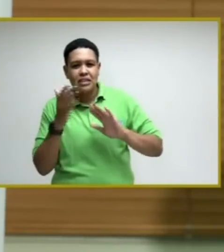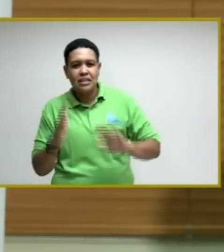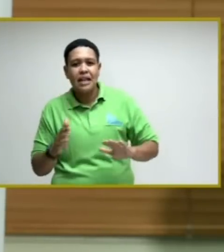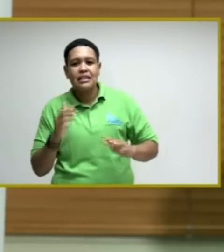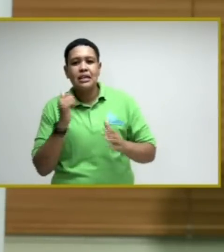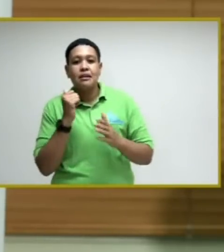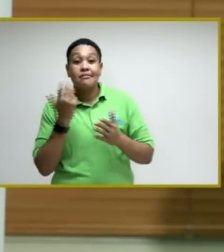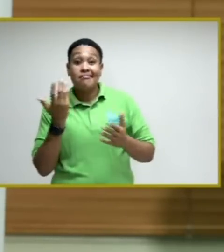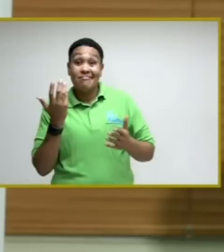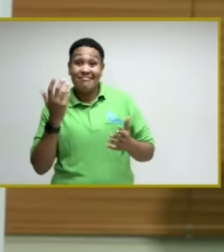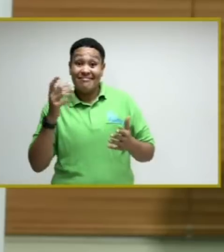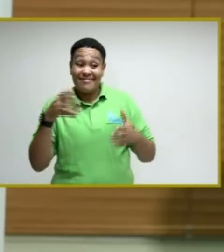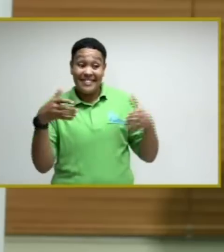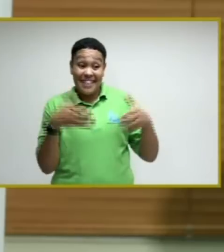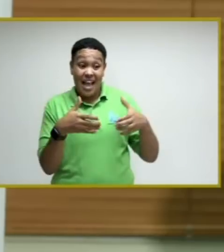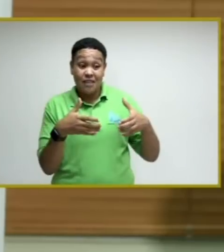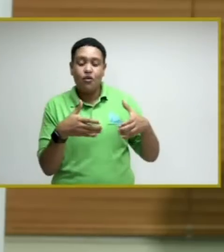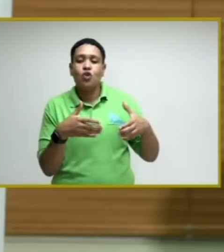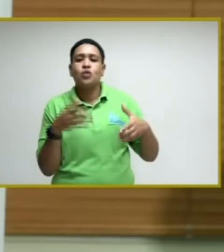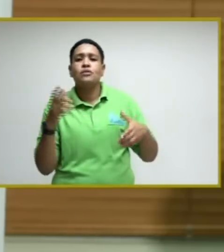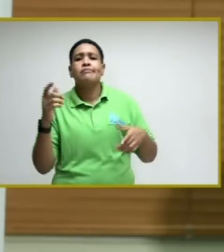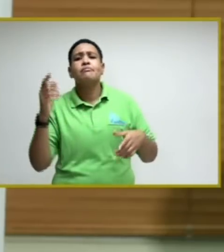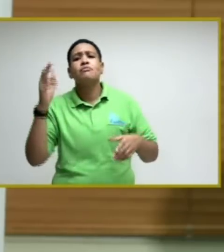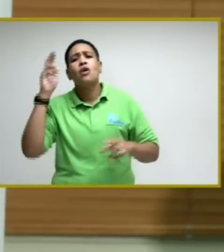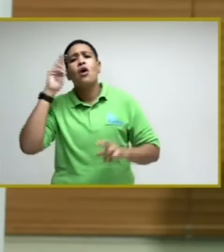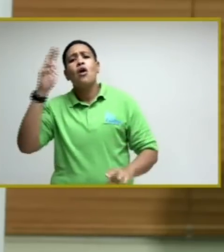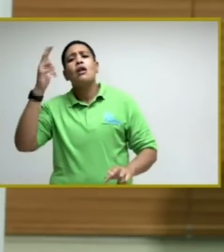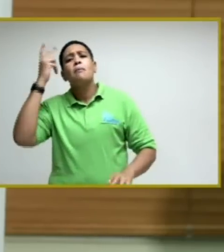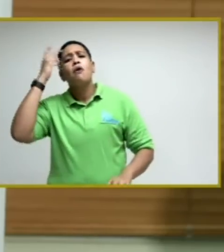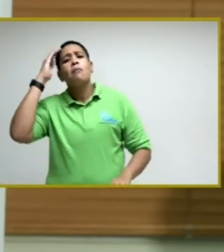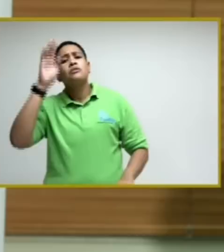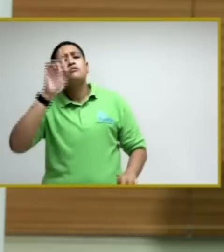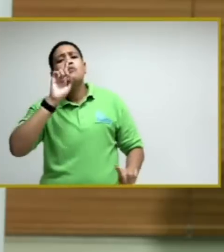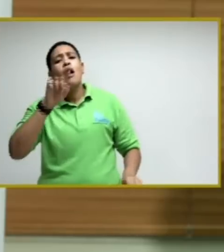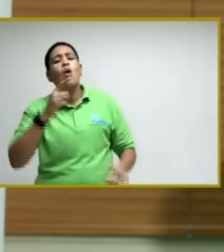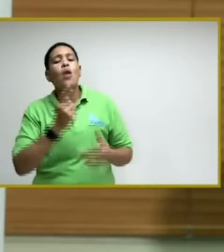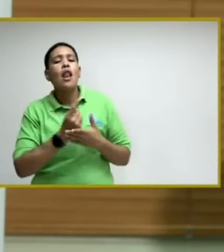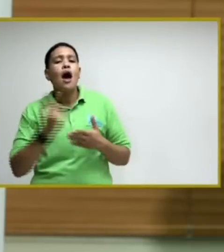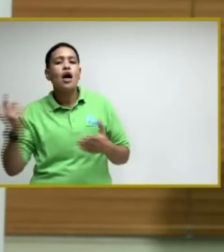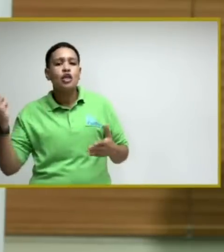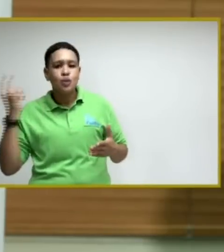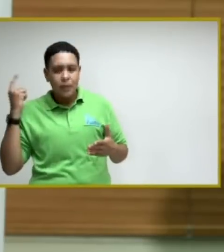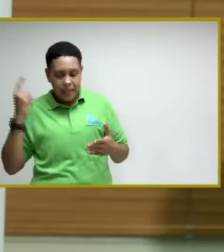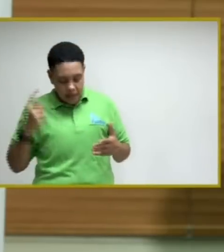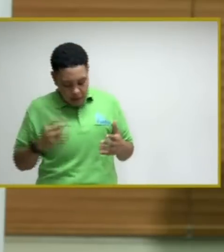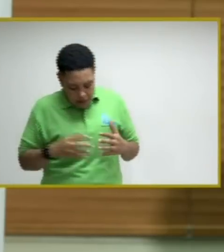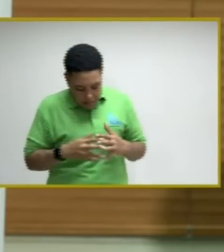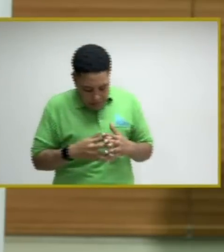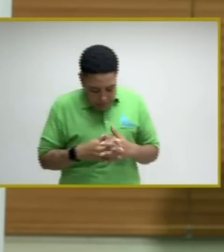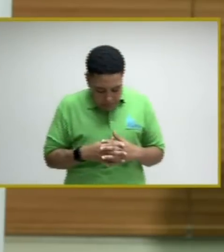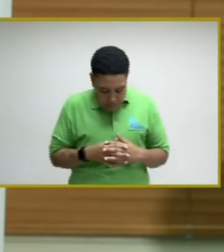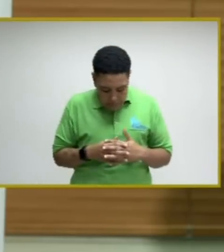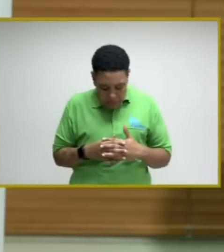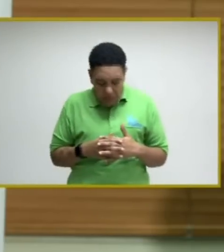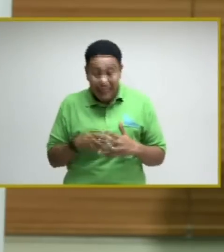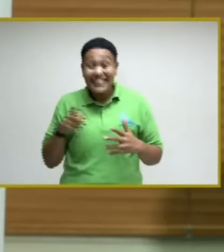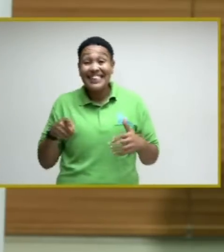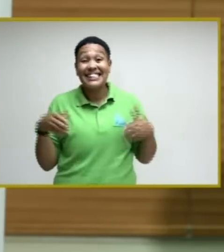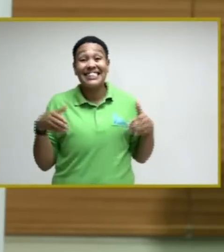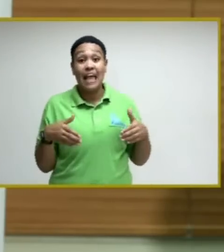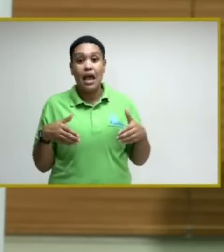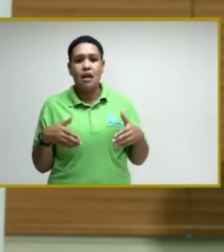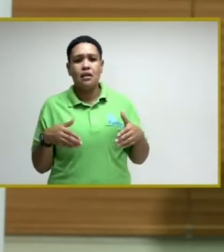Task Force, which the Honorable Prime Minister announced last week. And this task force is chaired